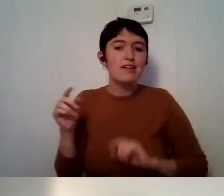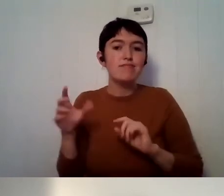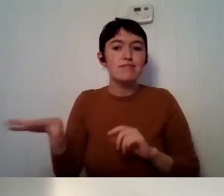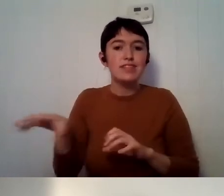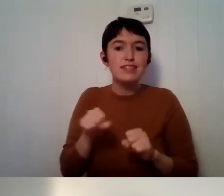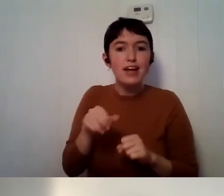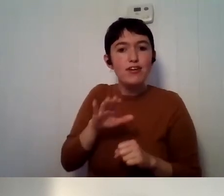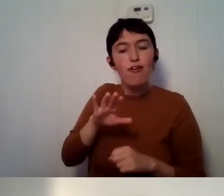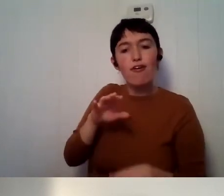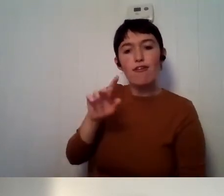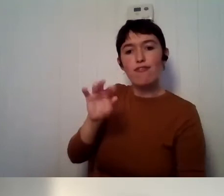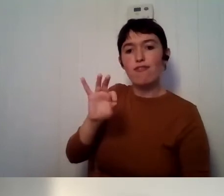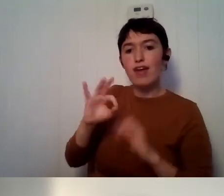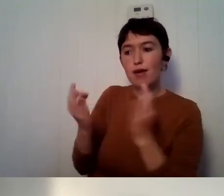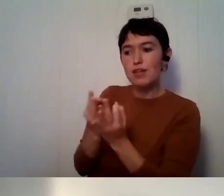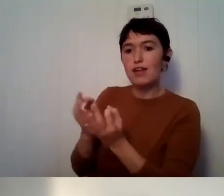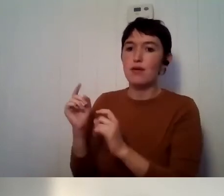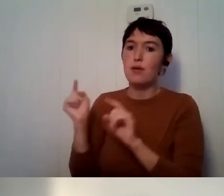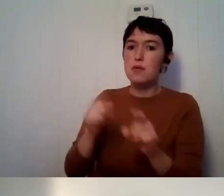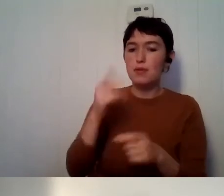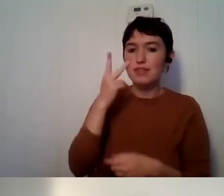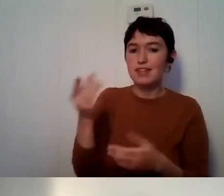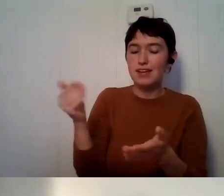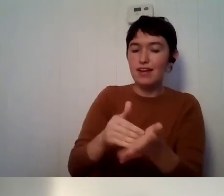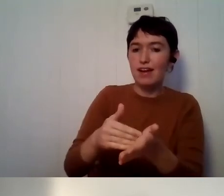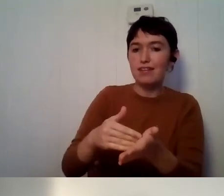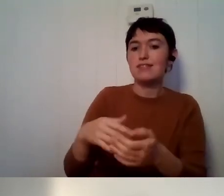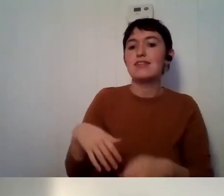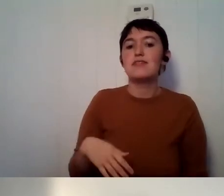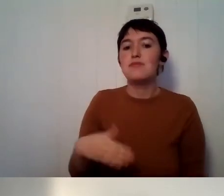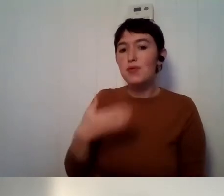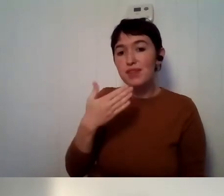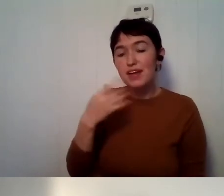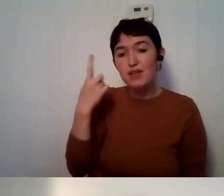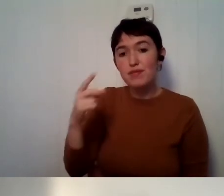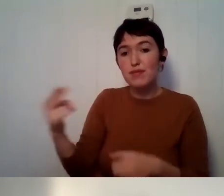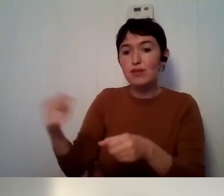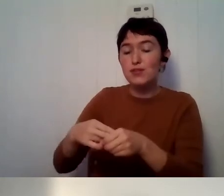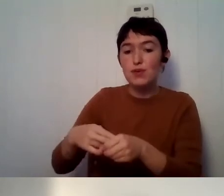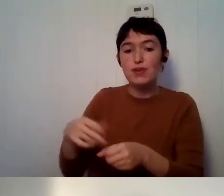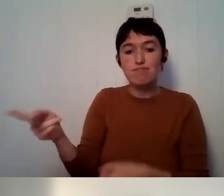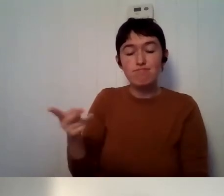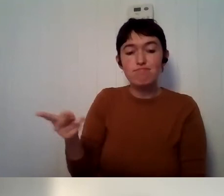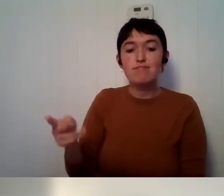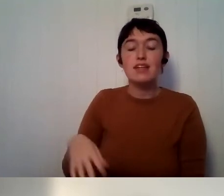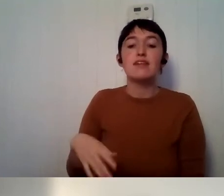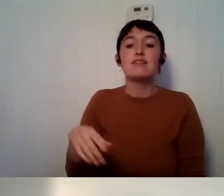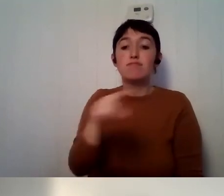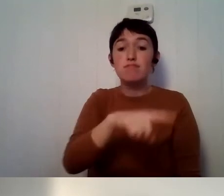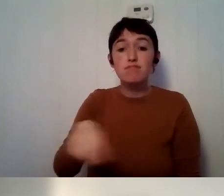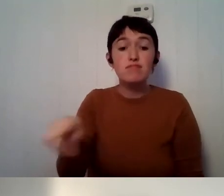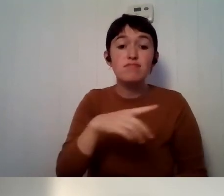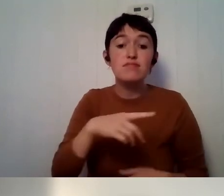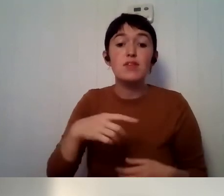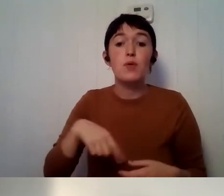We sure did. Thank you, Craig, for taking the time to be with us. Maddie, thank you for sharing your expertise. Everybody, we will be back here